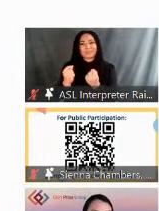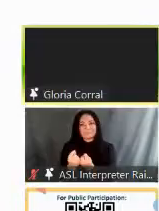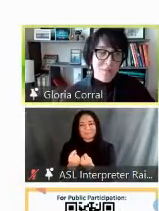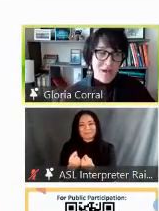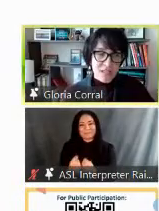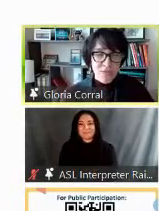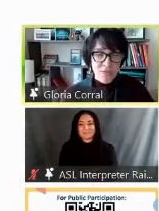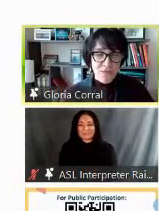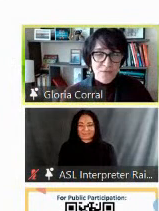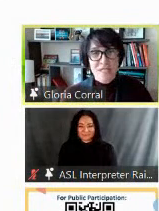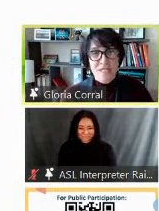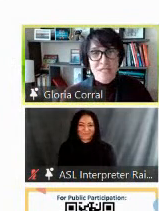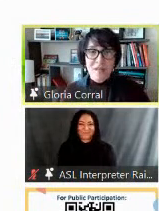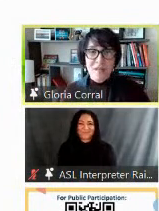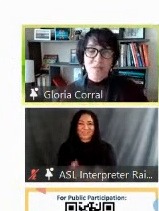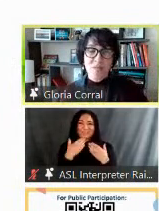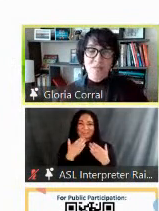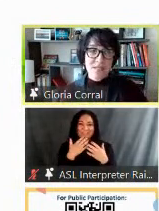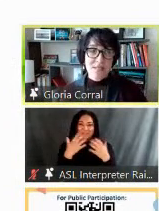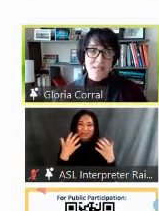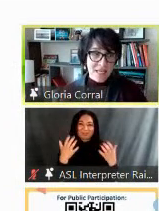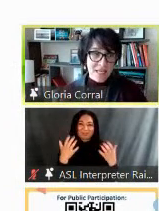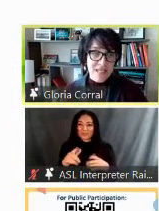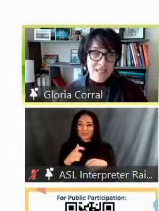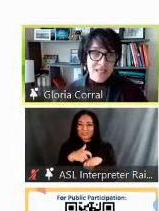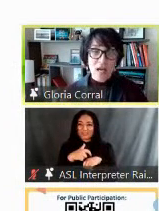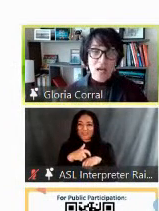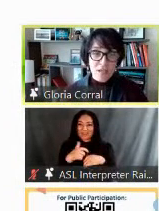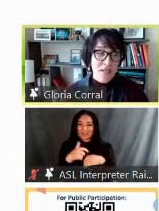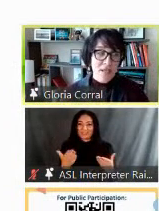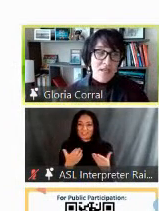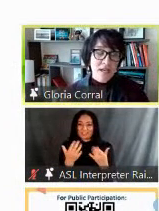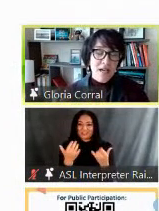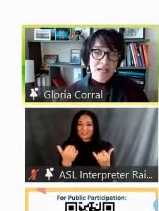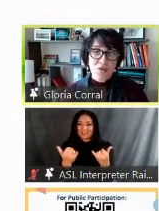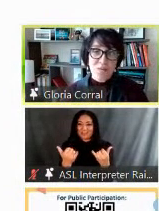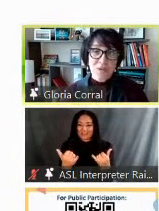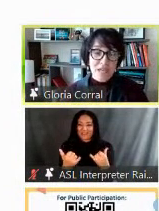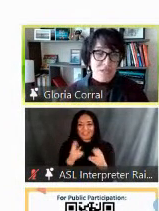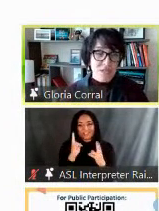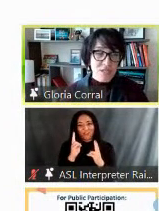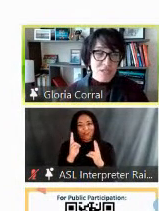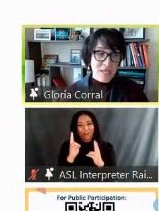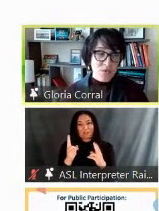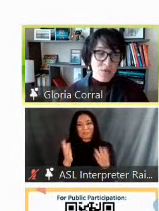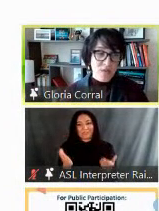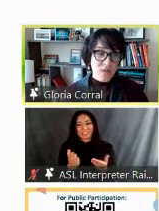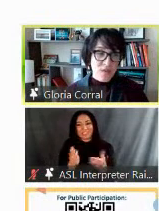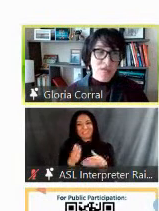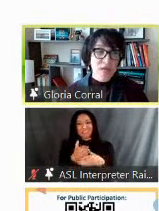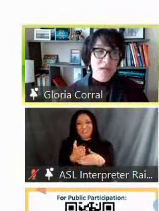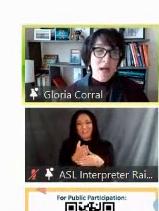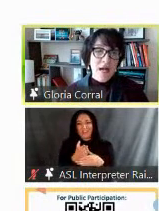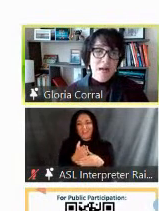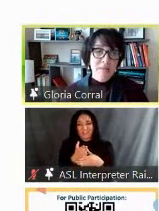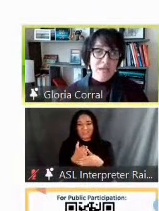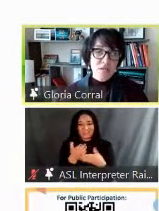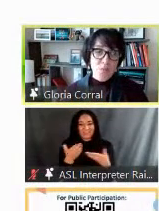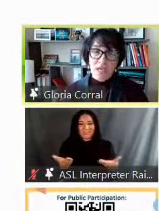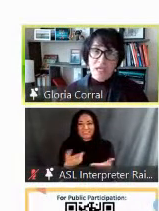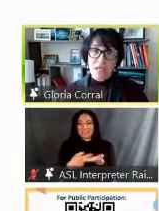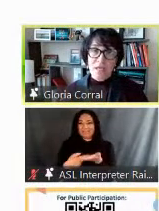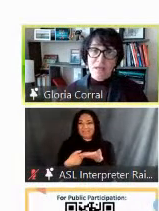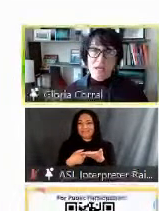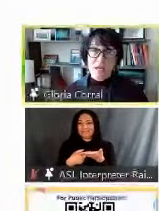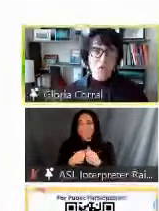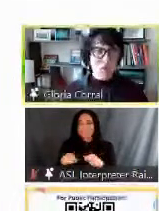Great. Thank you so much for your time here with us today. It's an honor to be here and share space with you